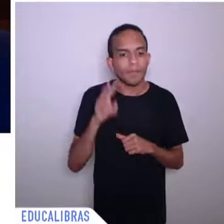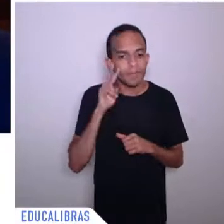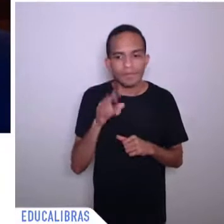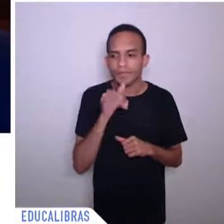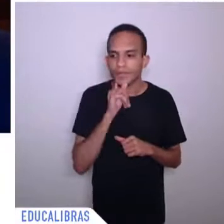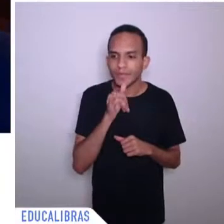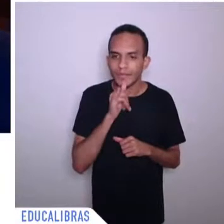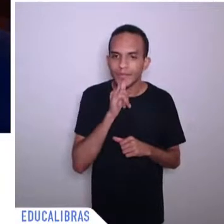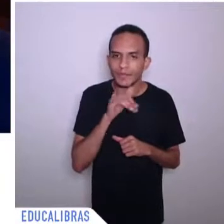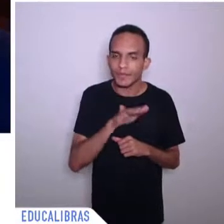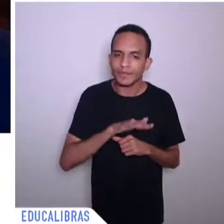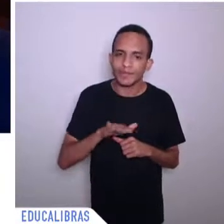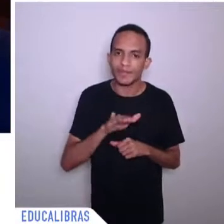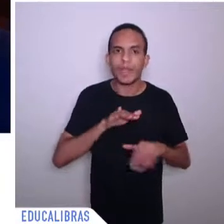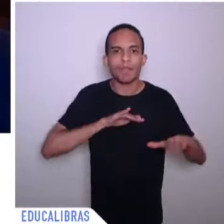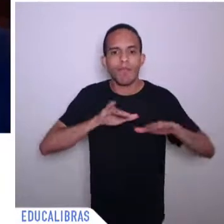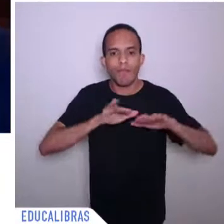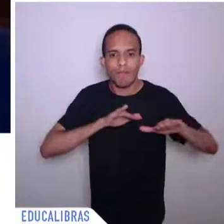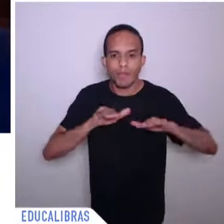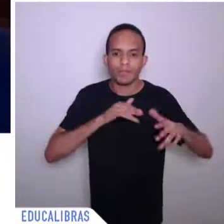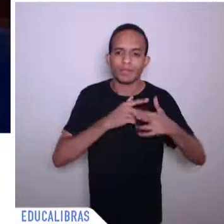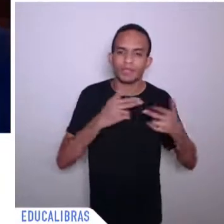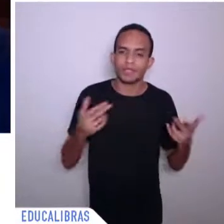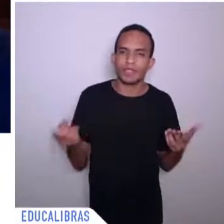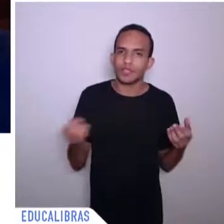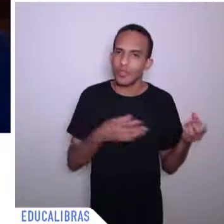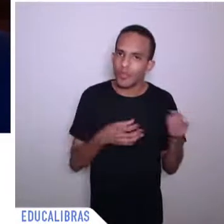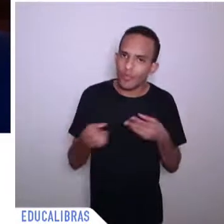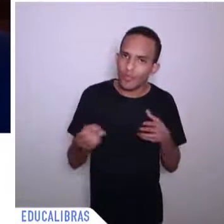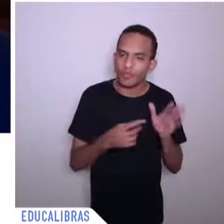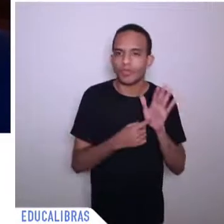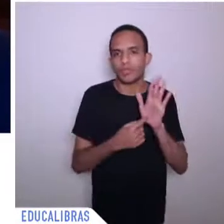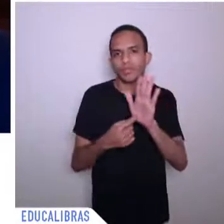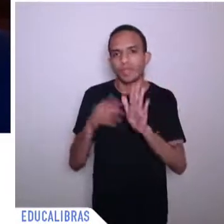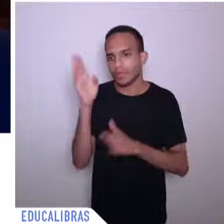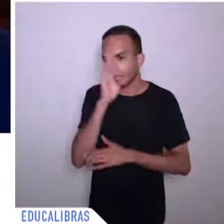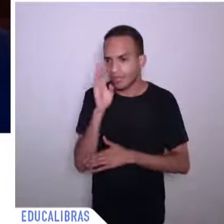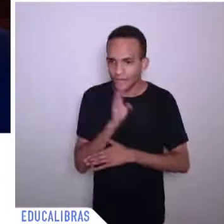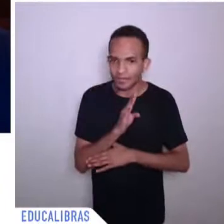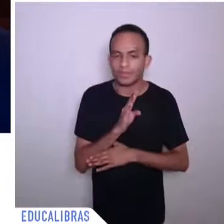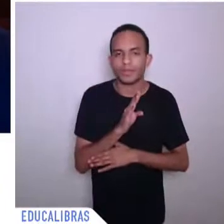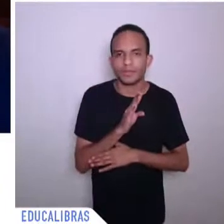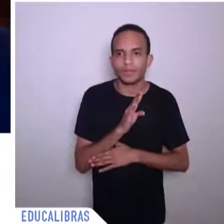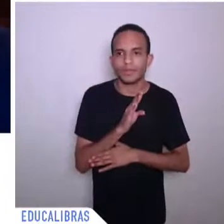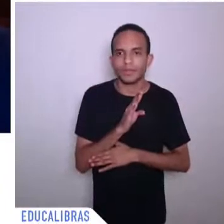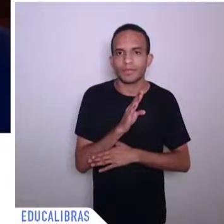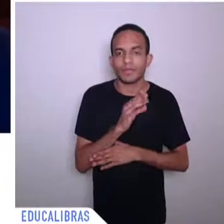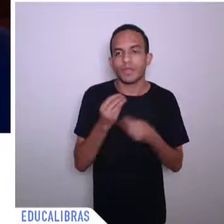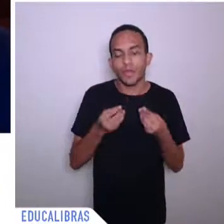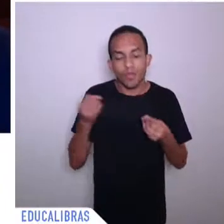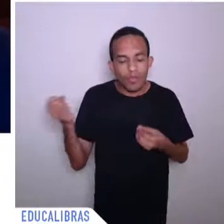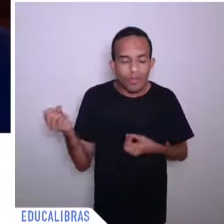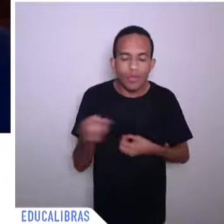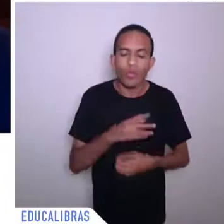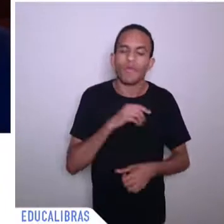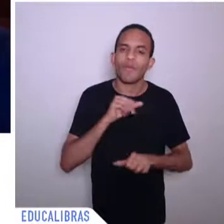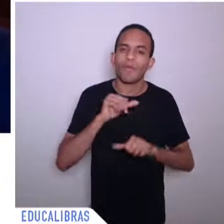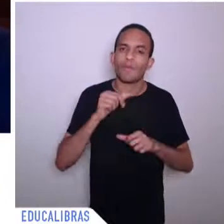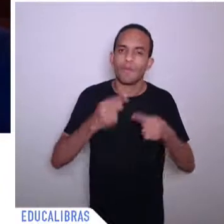what I see is, for example, I see some recent movements that